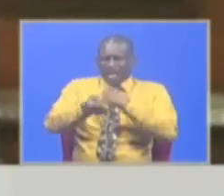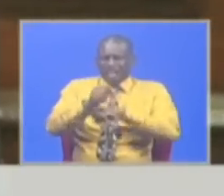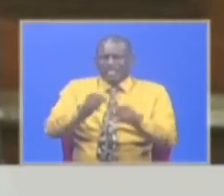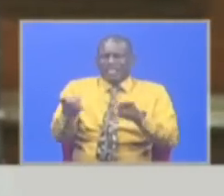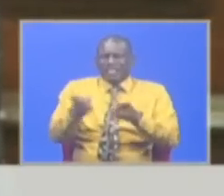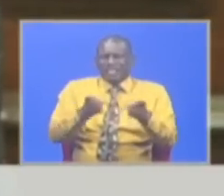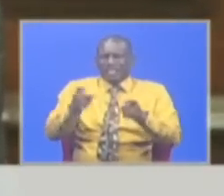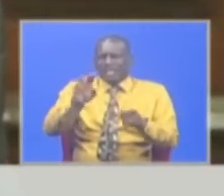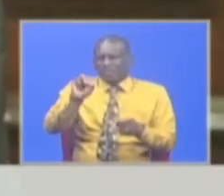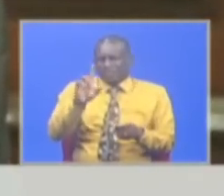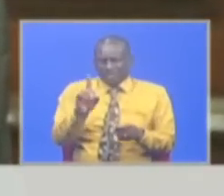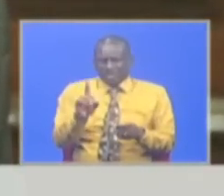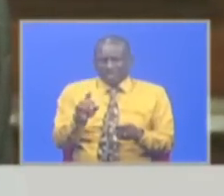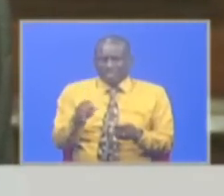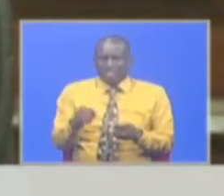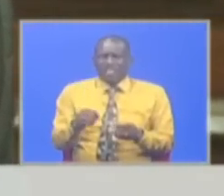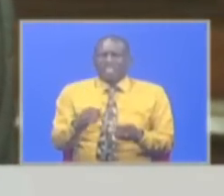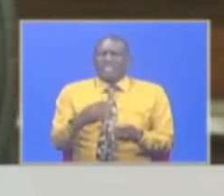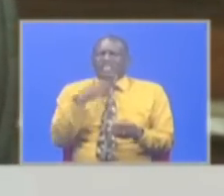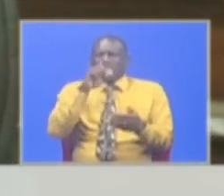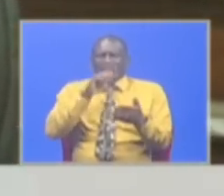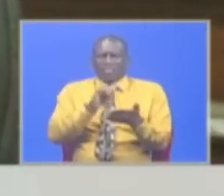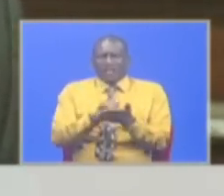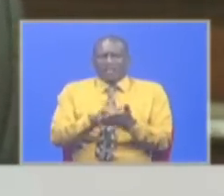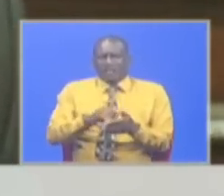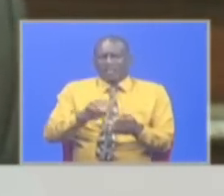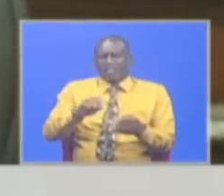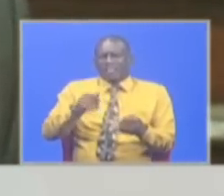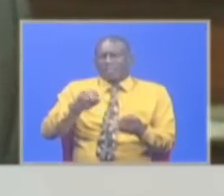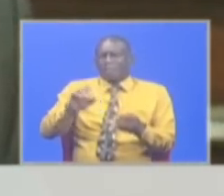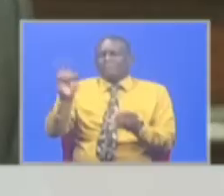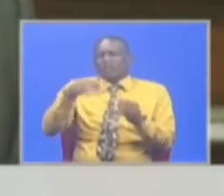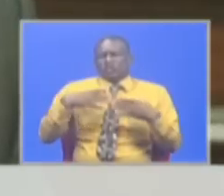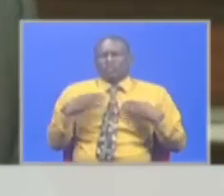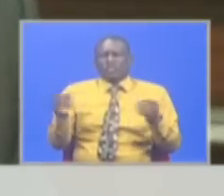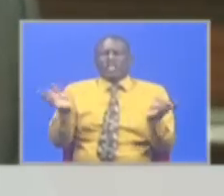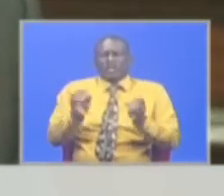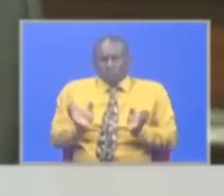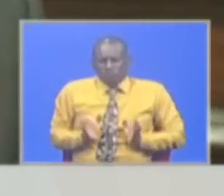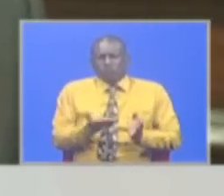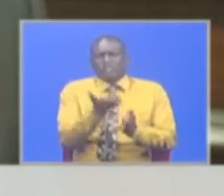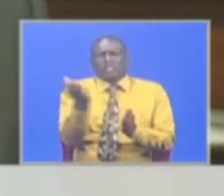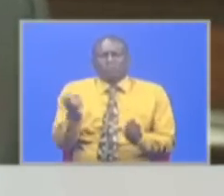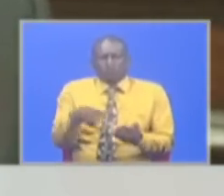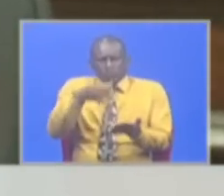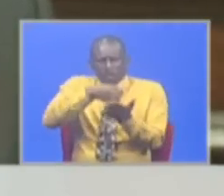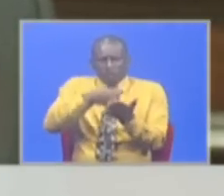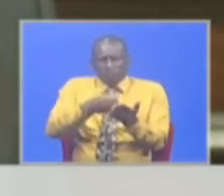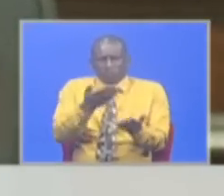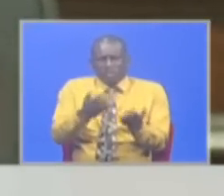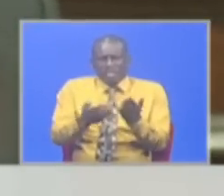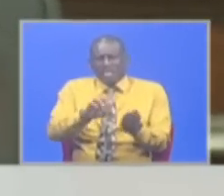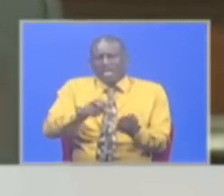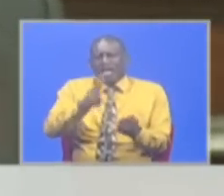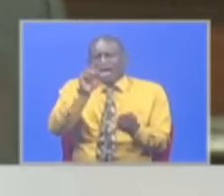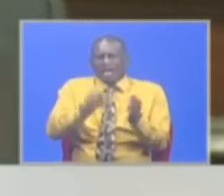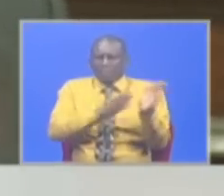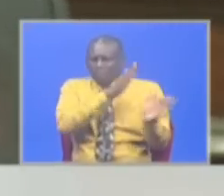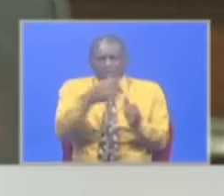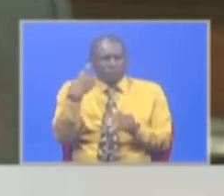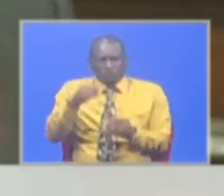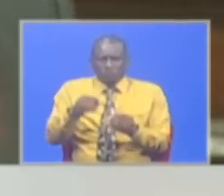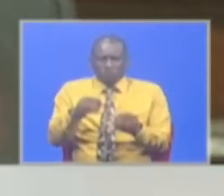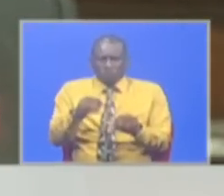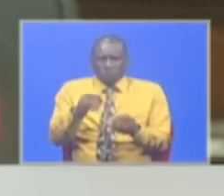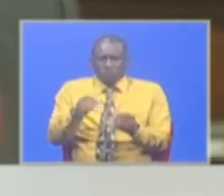Nicodemus Odongo is denying claims that the parent ministry coerced them into engaging in any unplanned for expenditure.